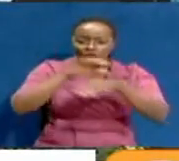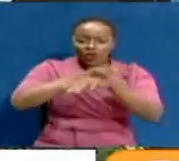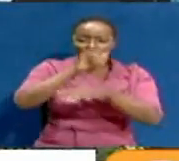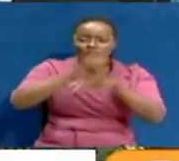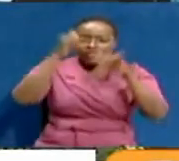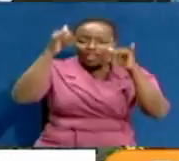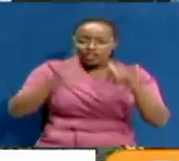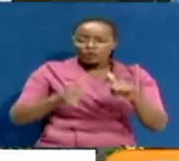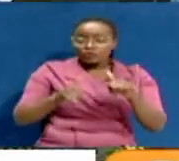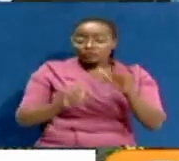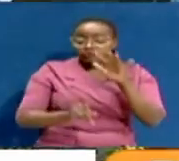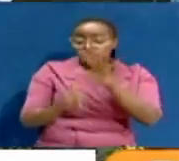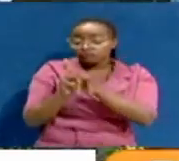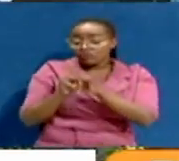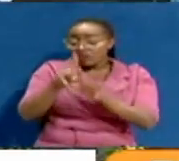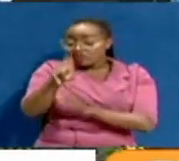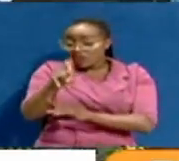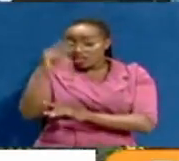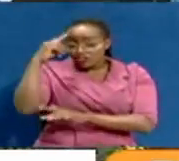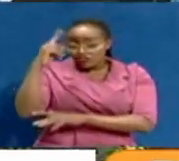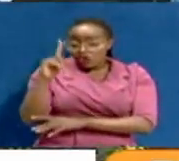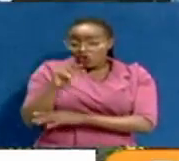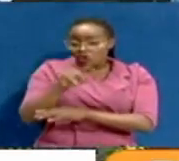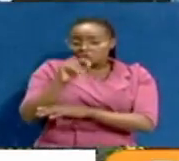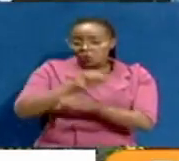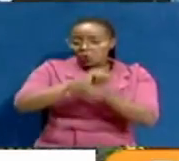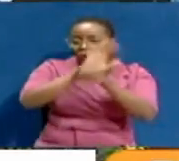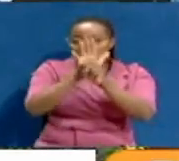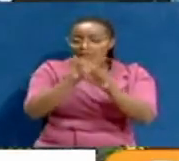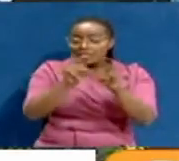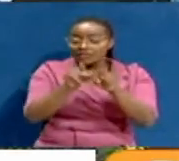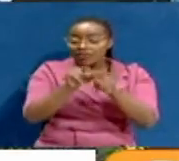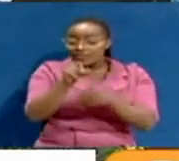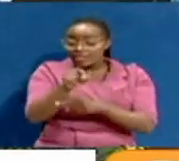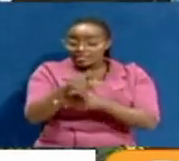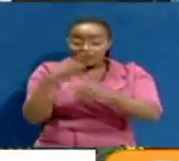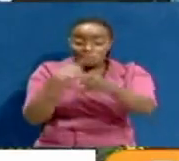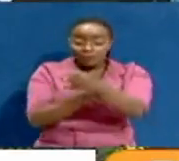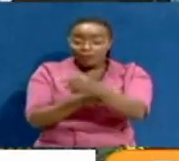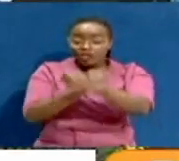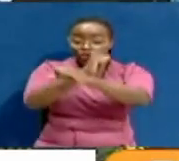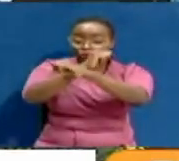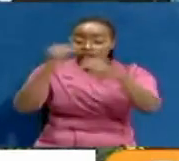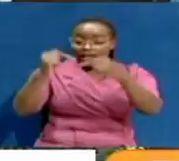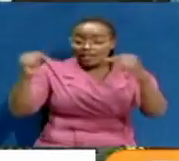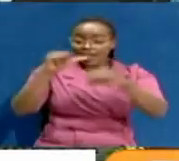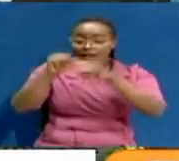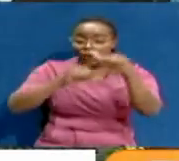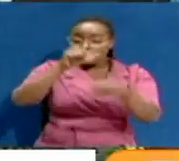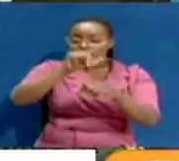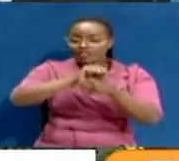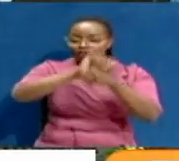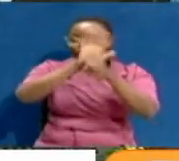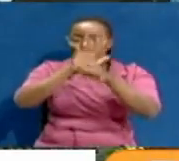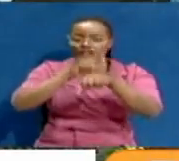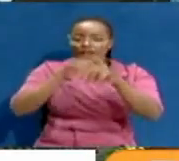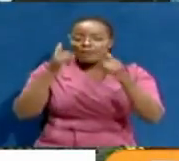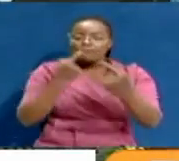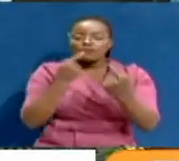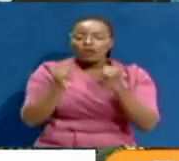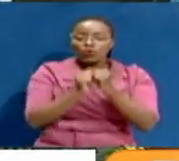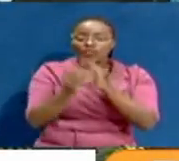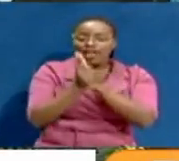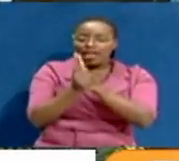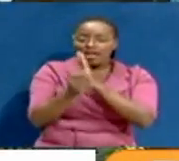this a new variant of the virus? And is the vaccine the silver bullet in the face of this unpredictable pandemic? At this time, we'll be speaking